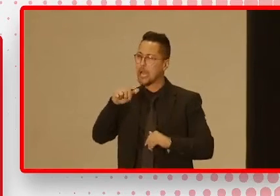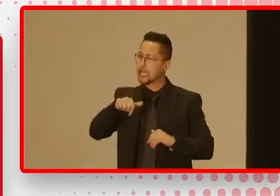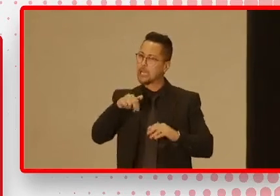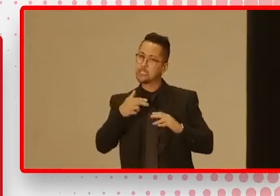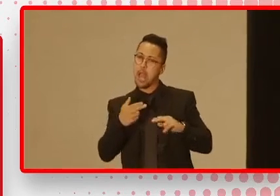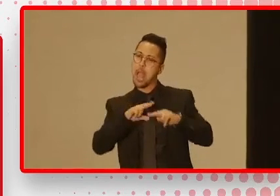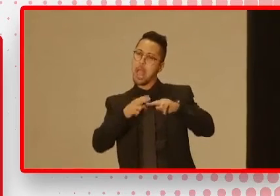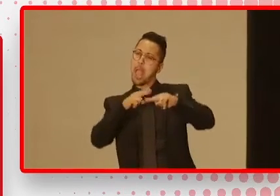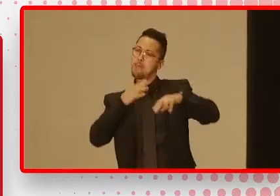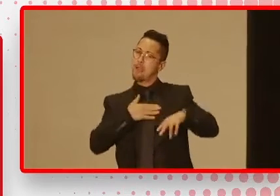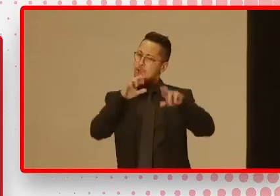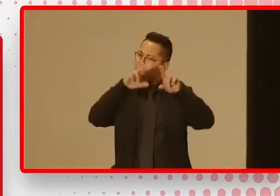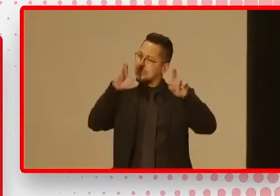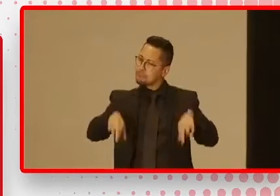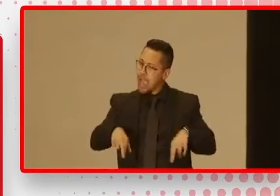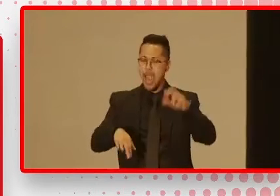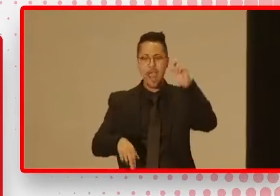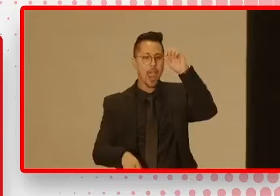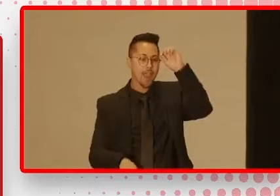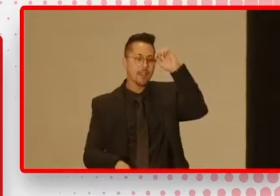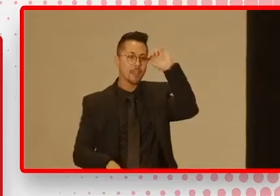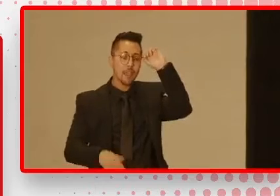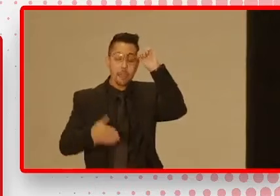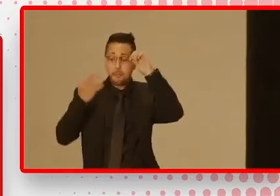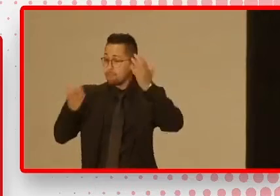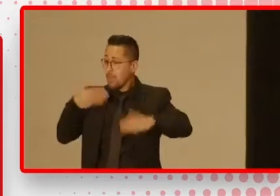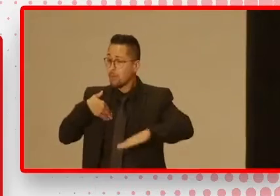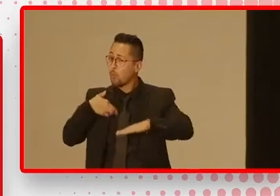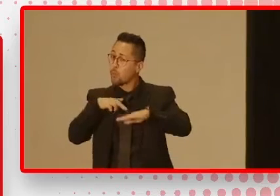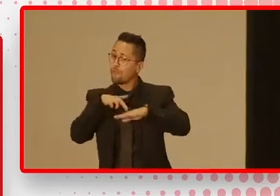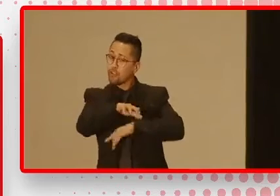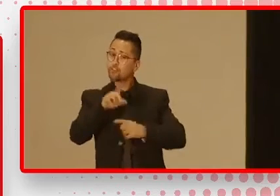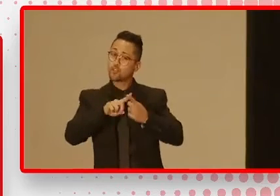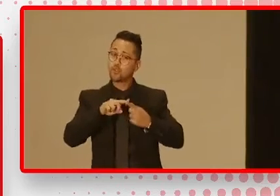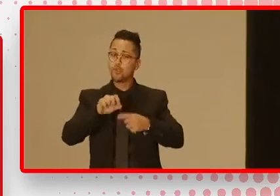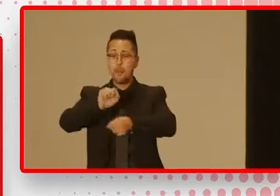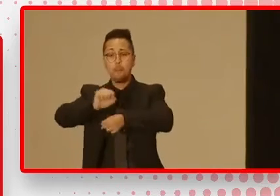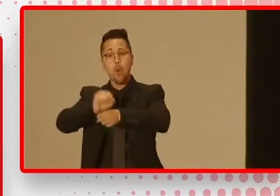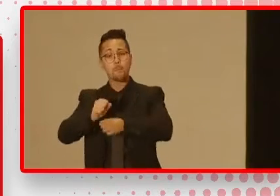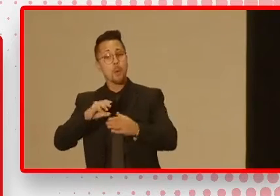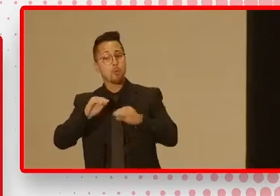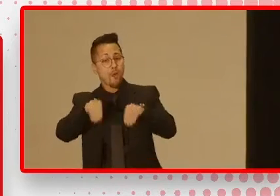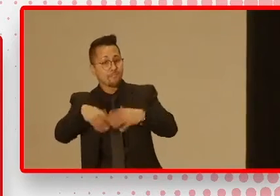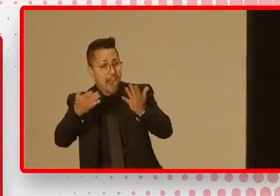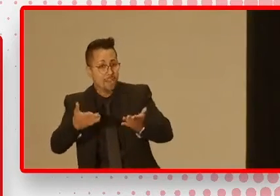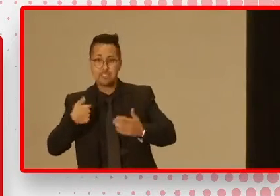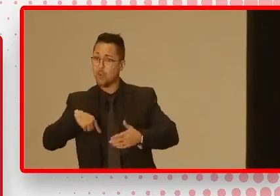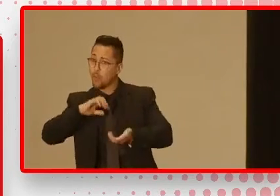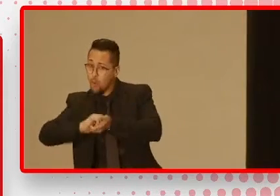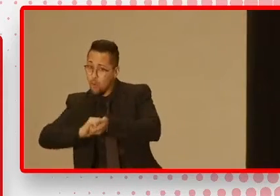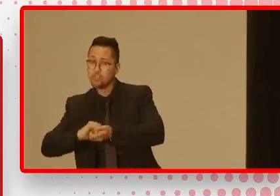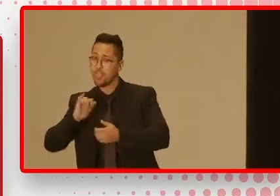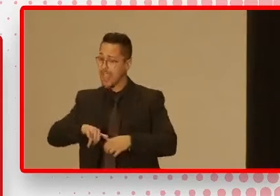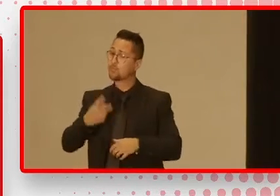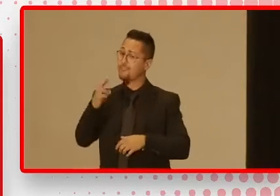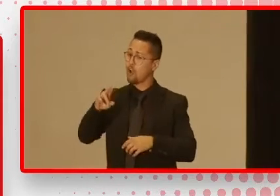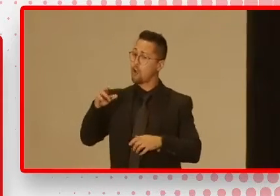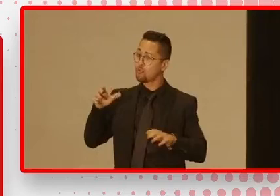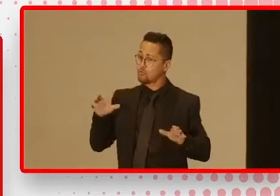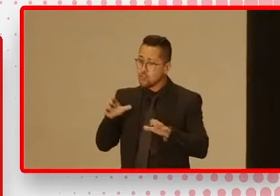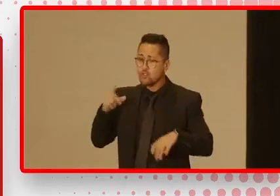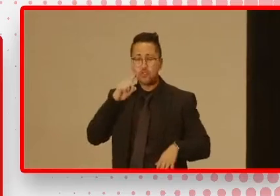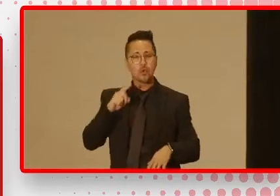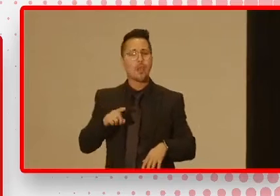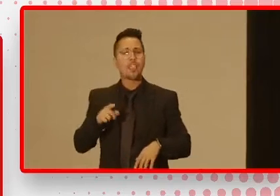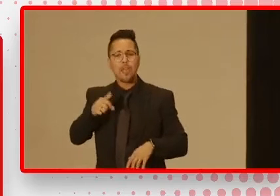We may refer you to one of our employment providers that we work with, because That's what they do. They're going to help her identify what would